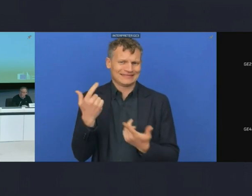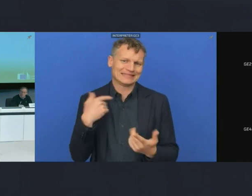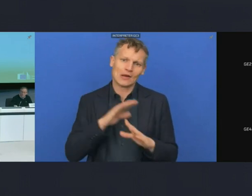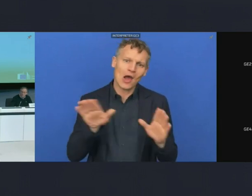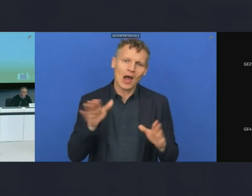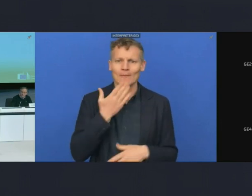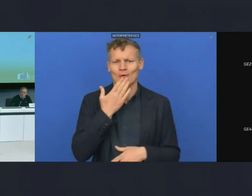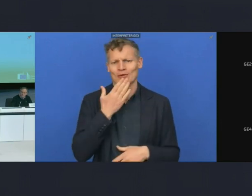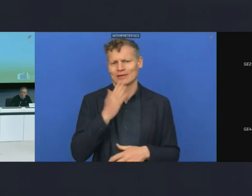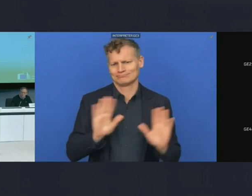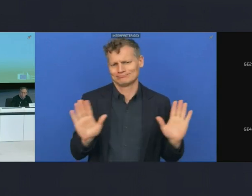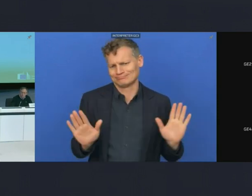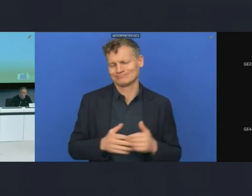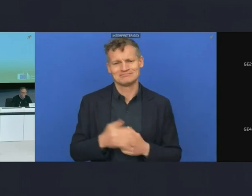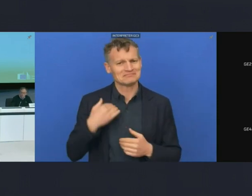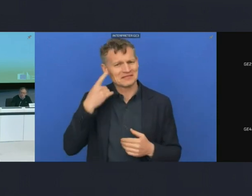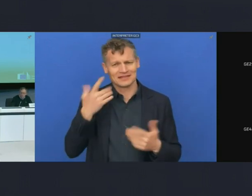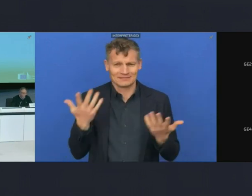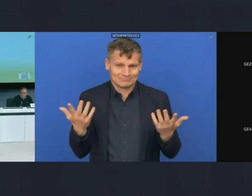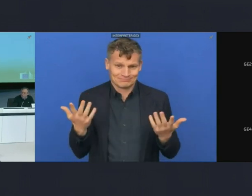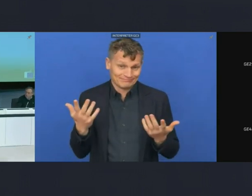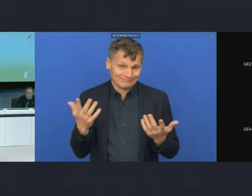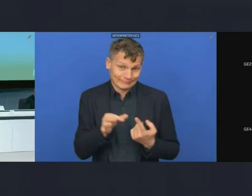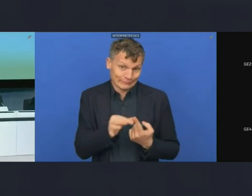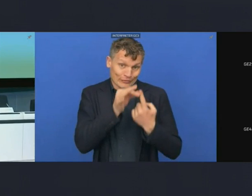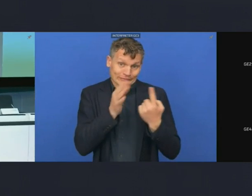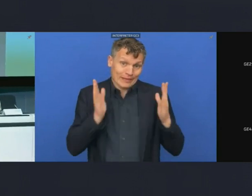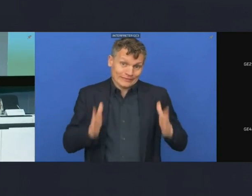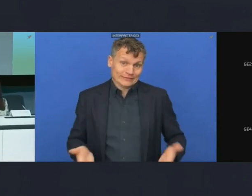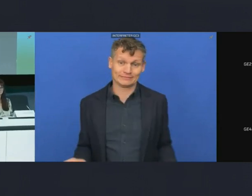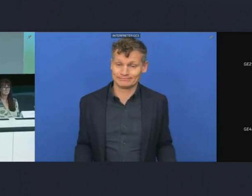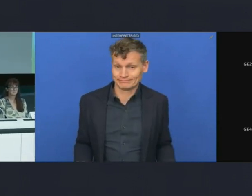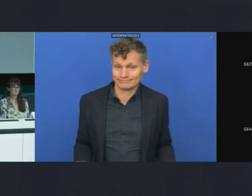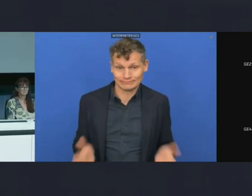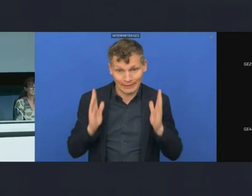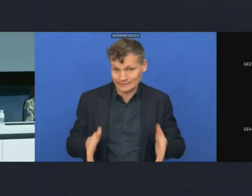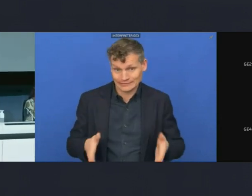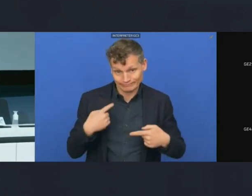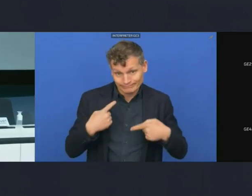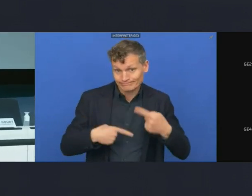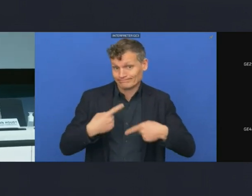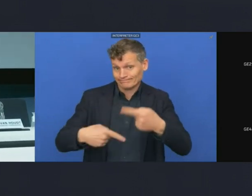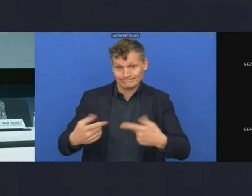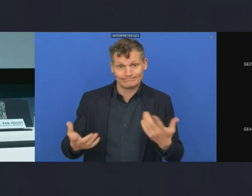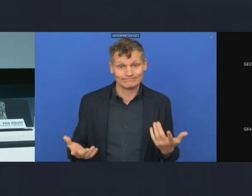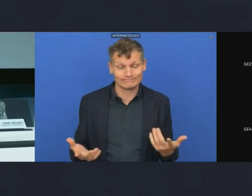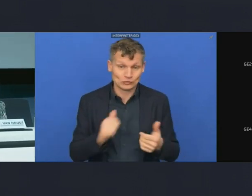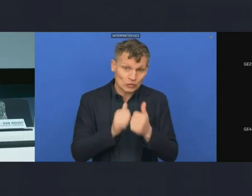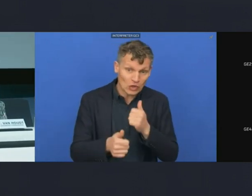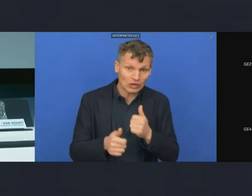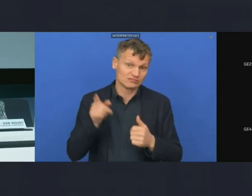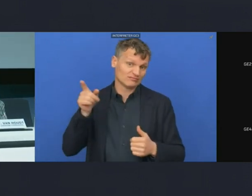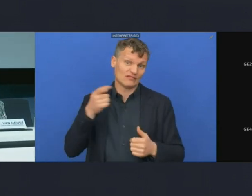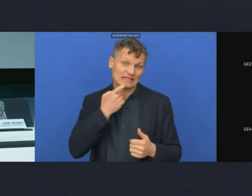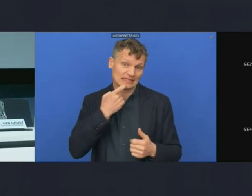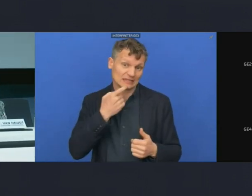It's simply very important and probably has been necessary to keep the sector going in Finland, and probably this